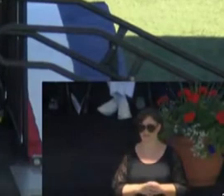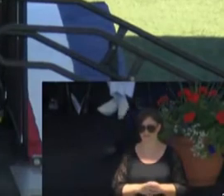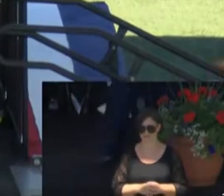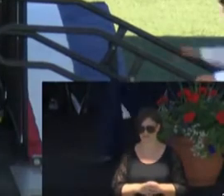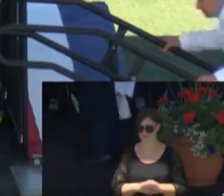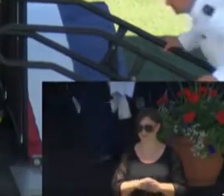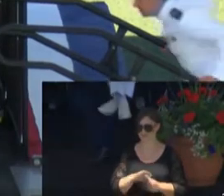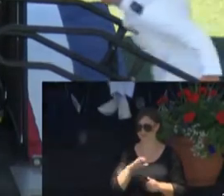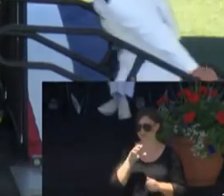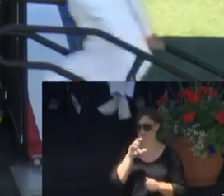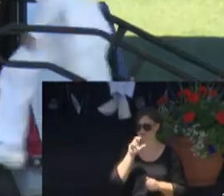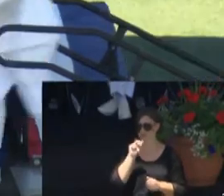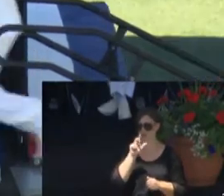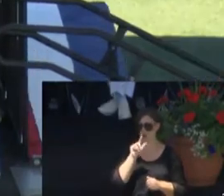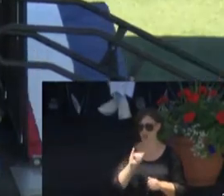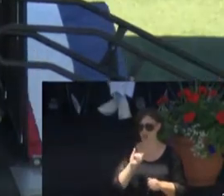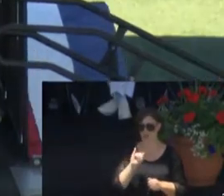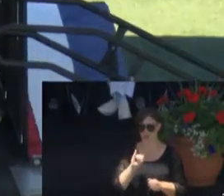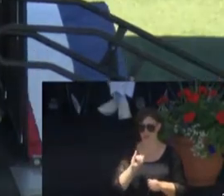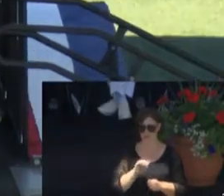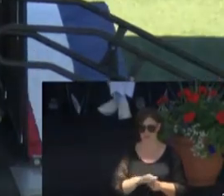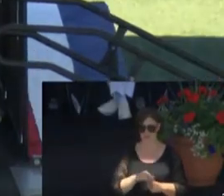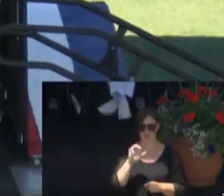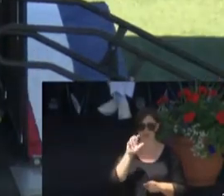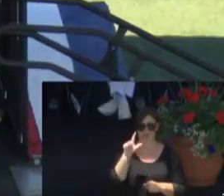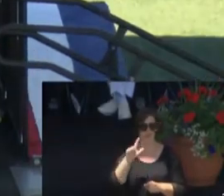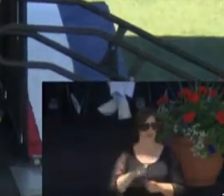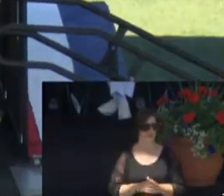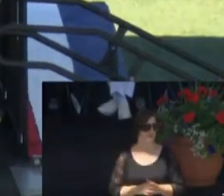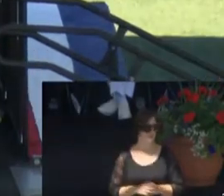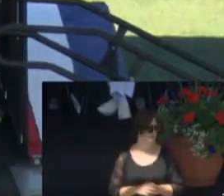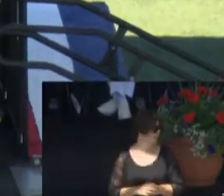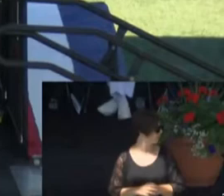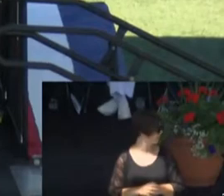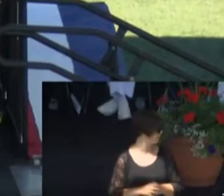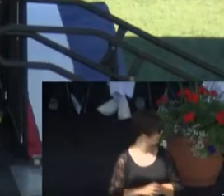Jordan Arlie Weaver, cum laude.